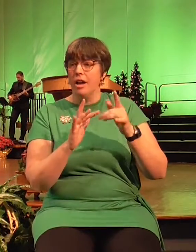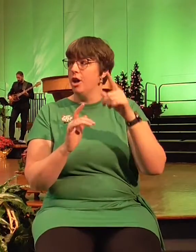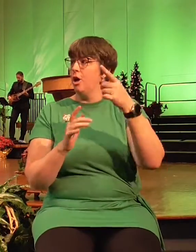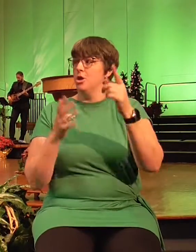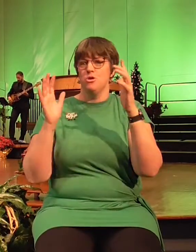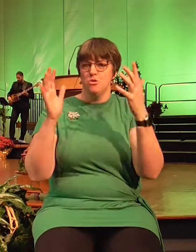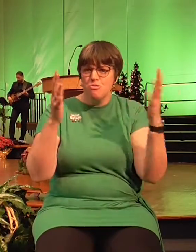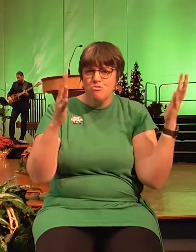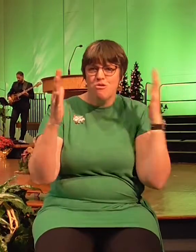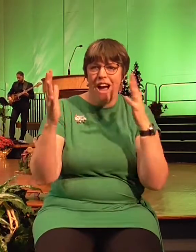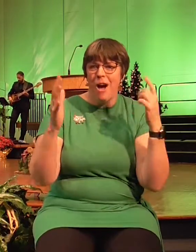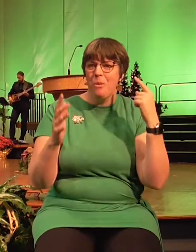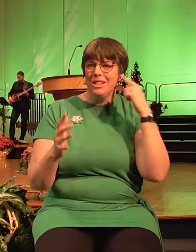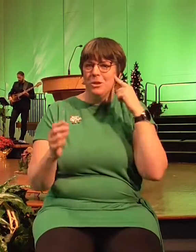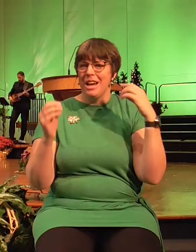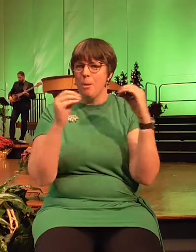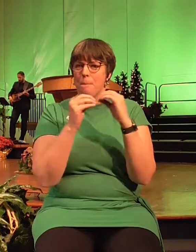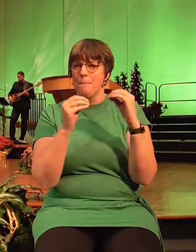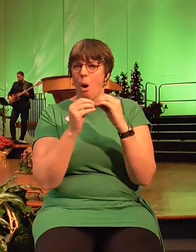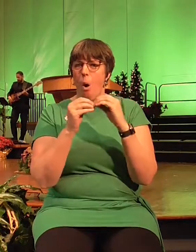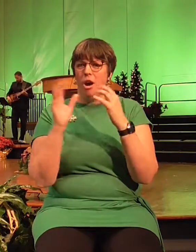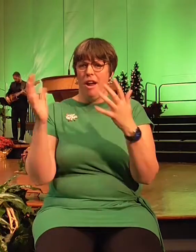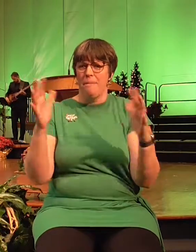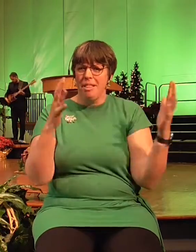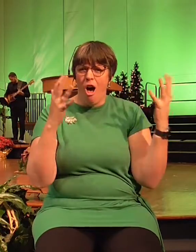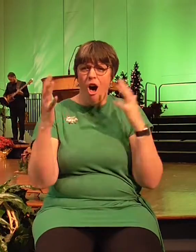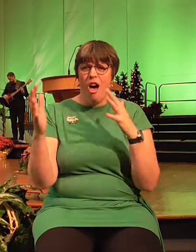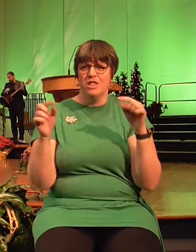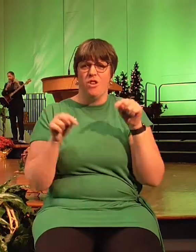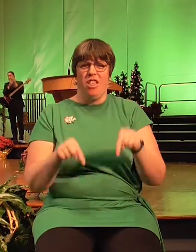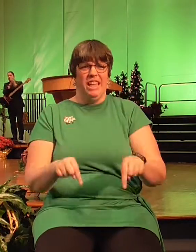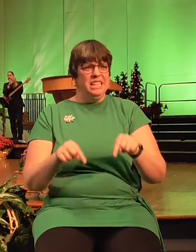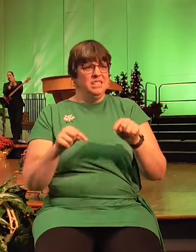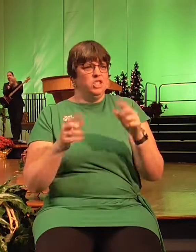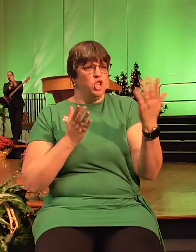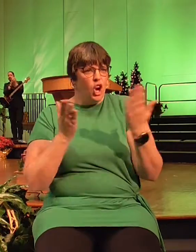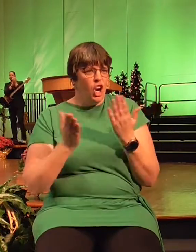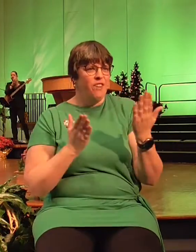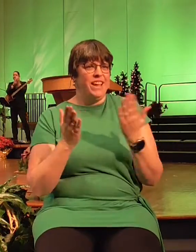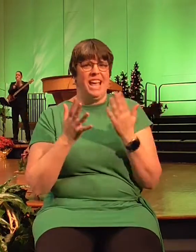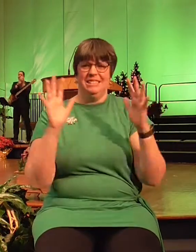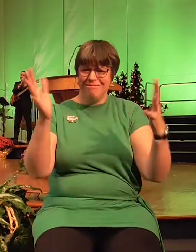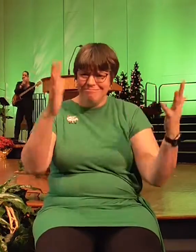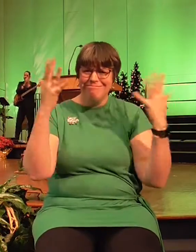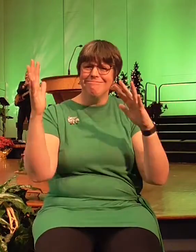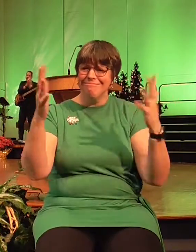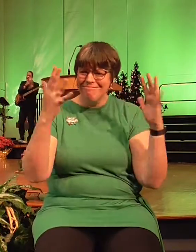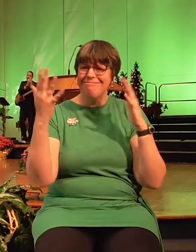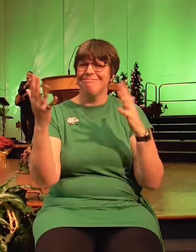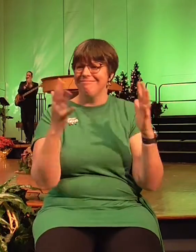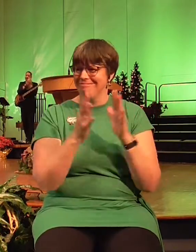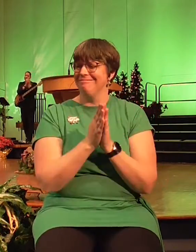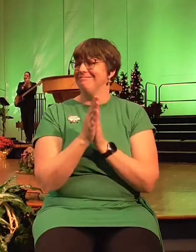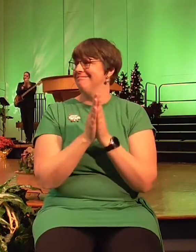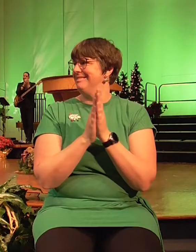applause this way. I'd like to hear more applause for this wonderful service today. Yes.